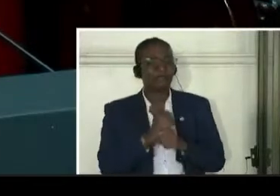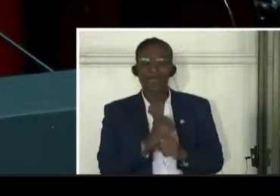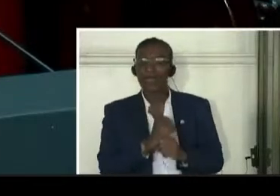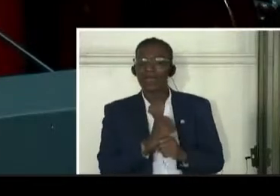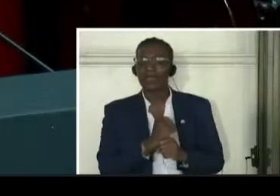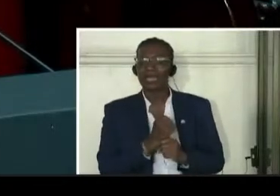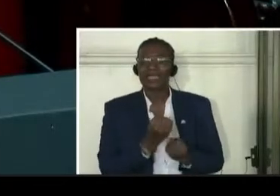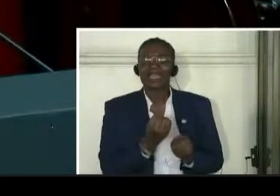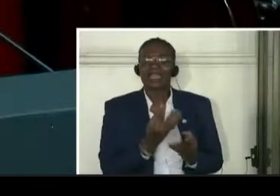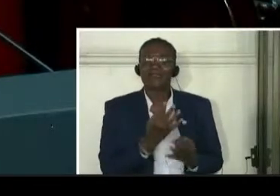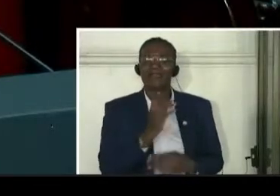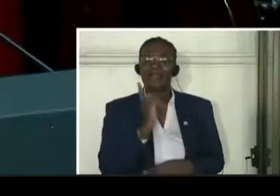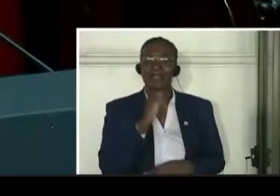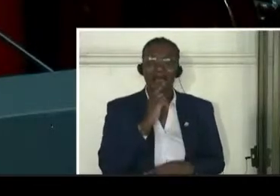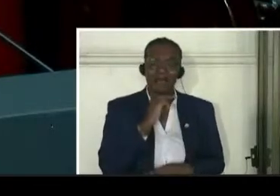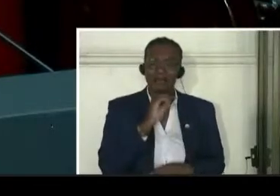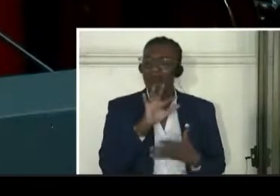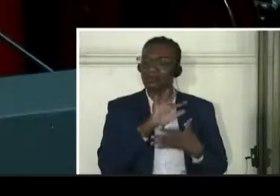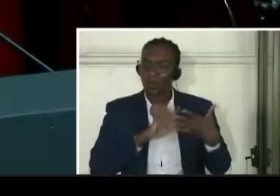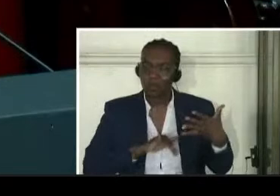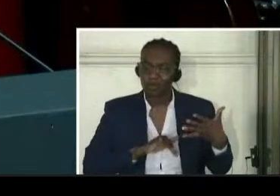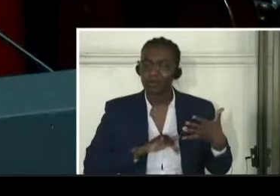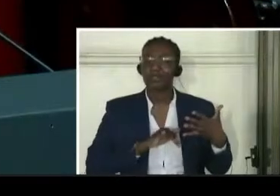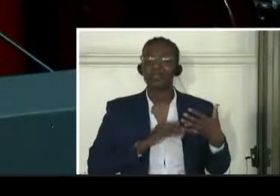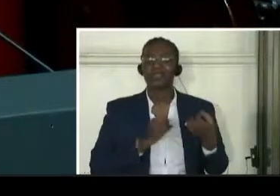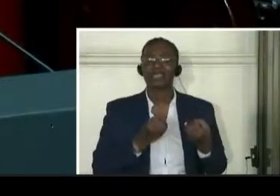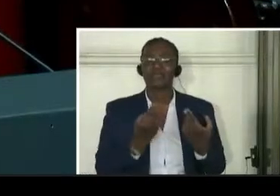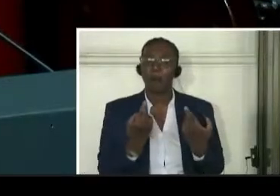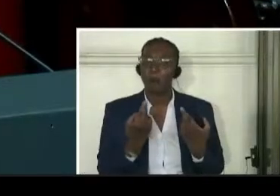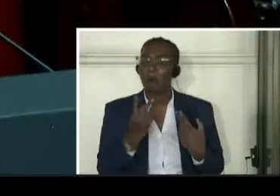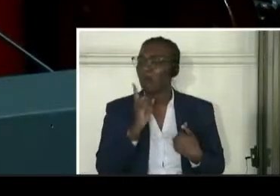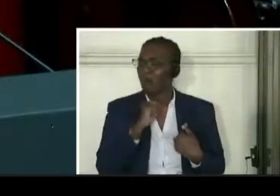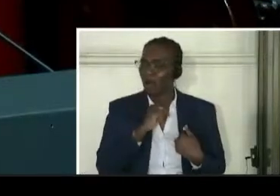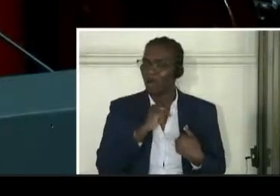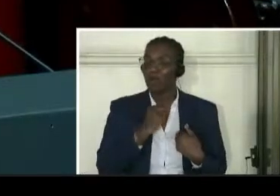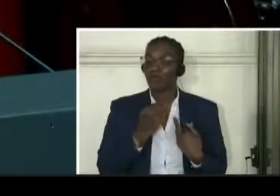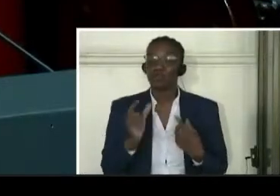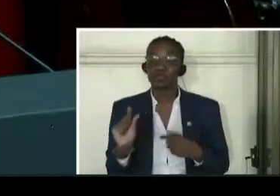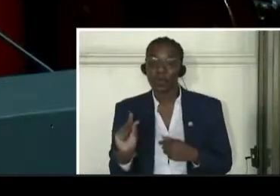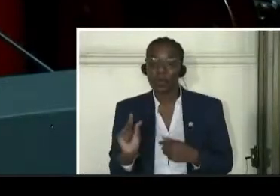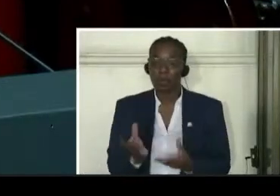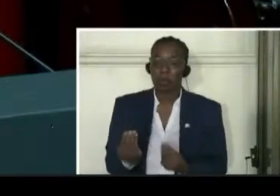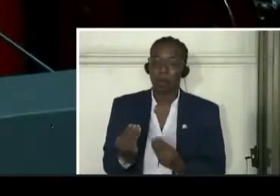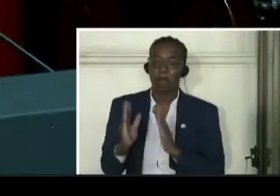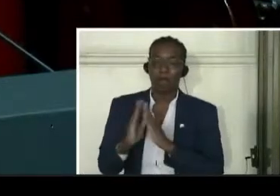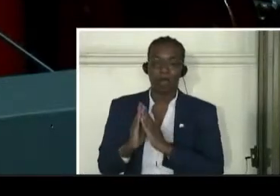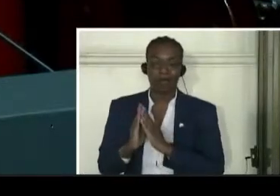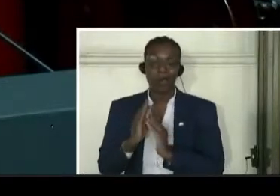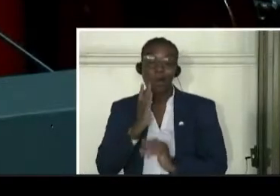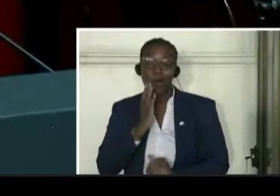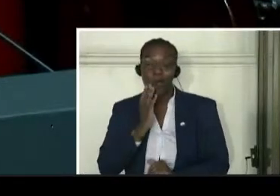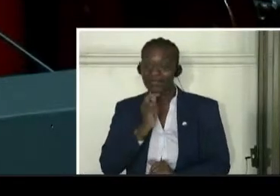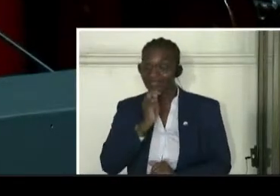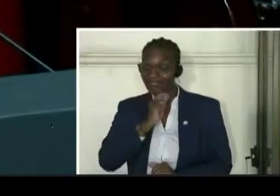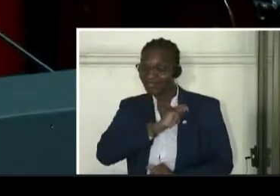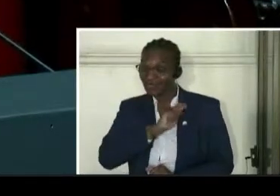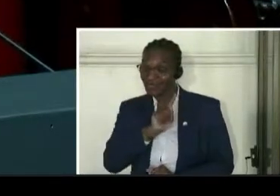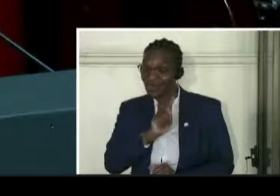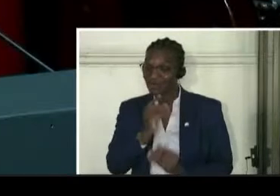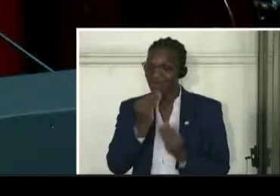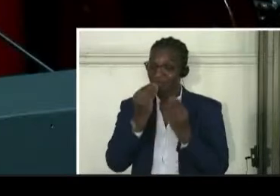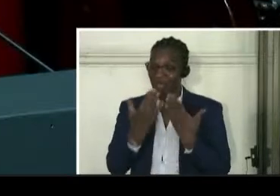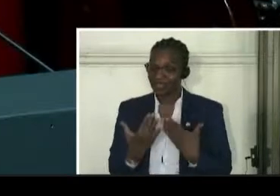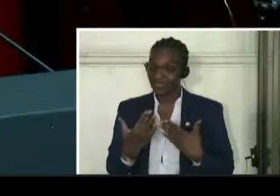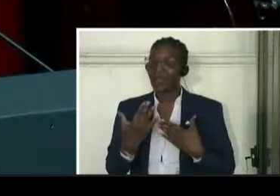them lies and giving them false hope that they will soon get houses, when in reality, your budget and